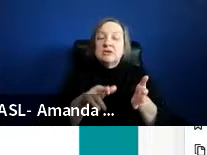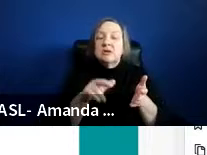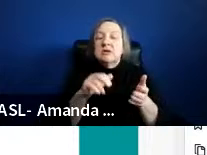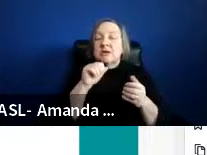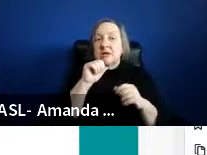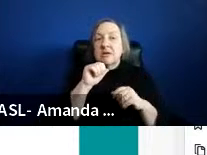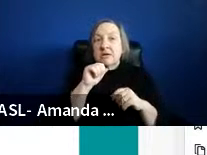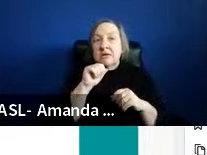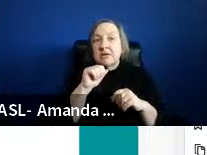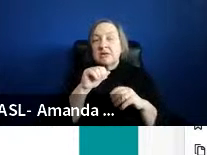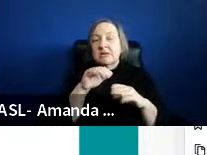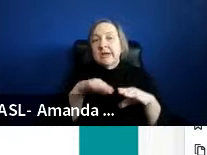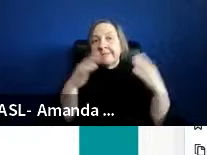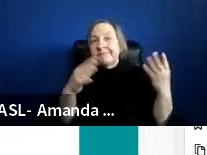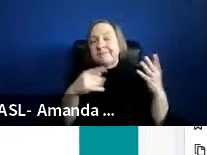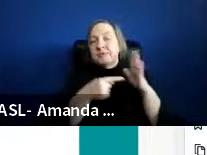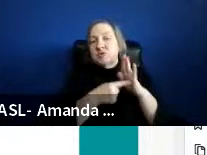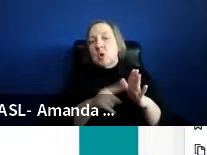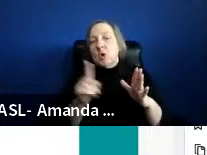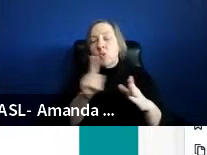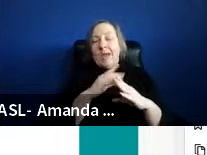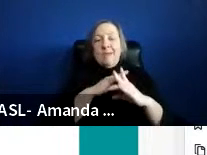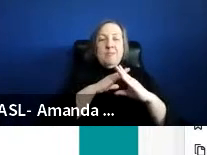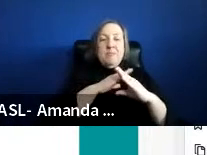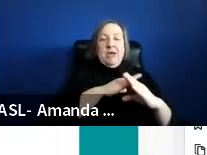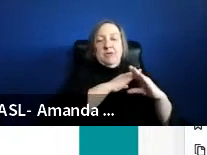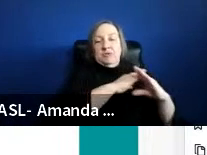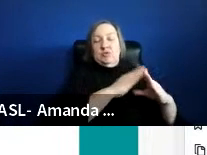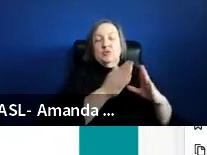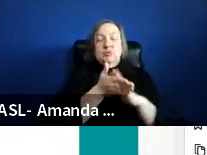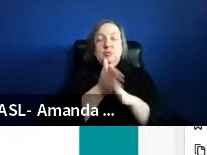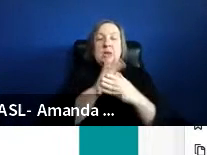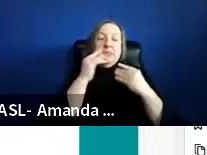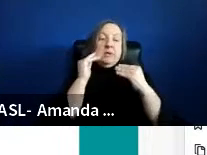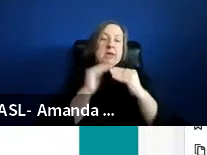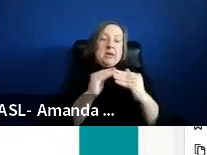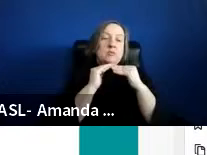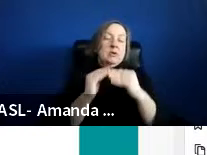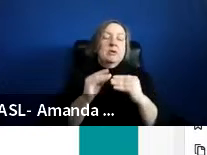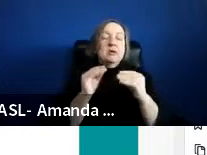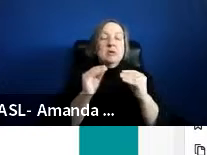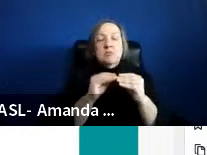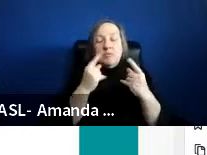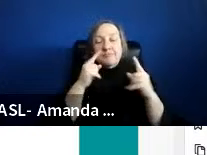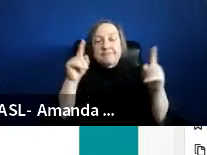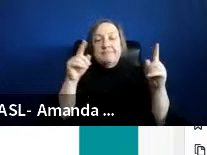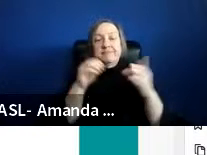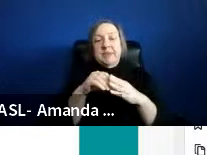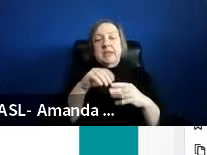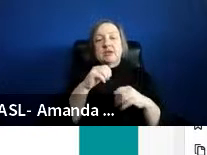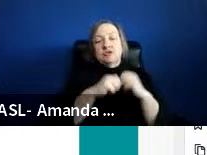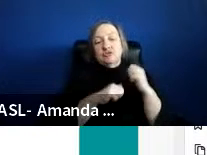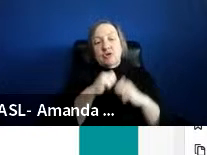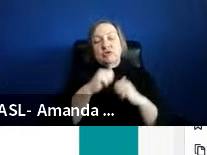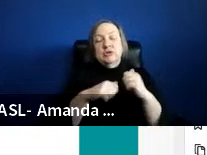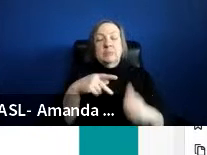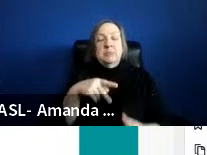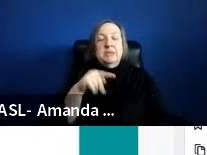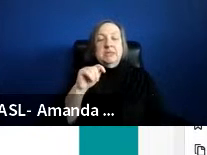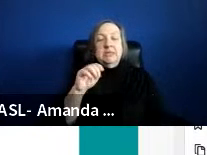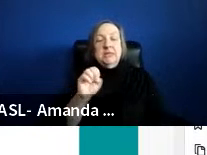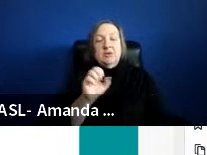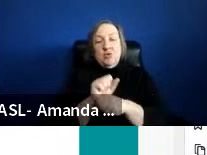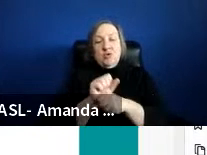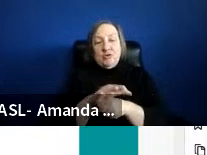uncover the major barriers to achieving equity and increasing diversity in the construction and the PTE workforce for the